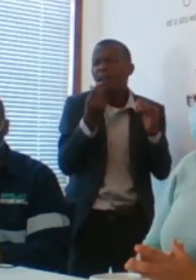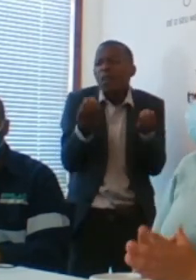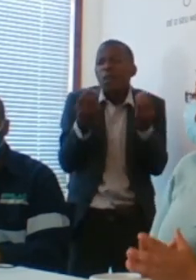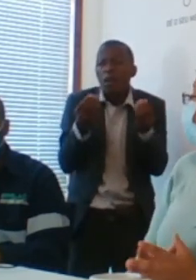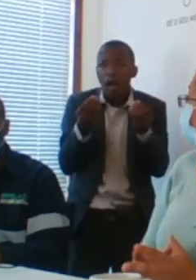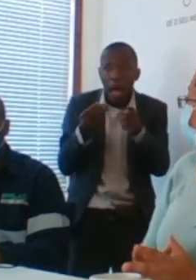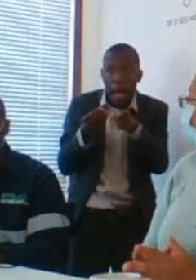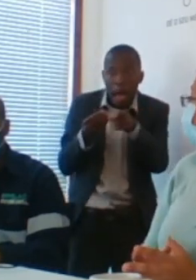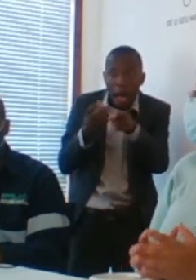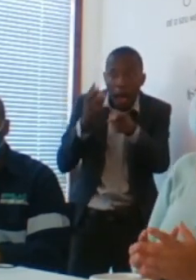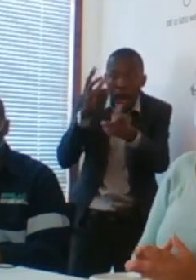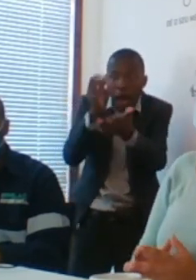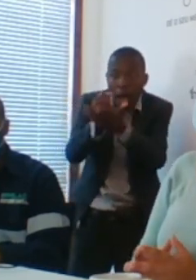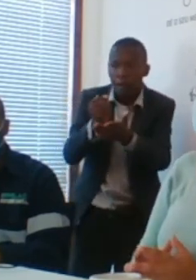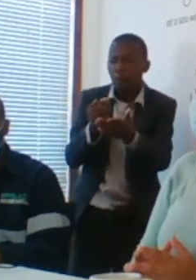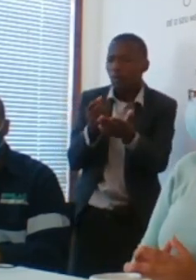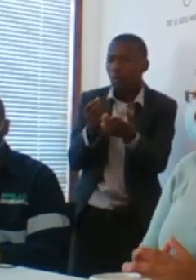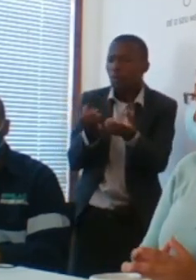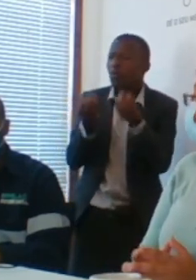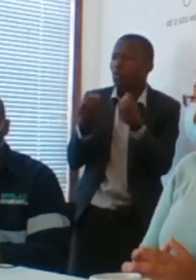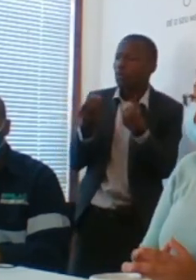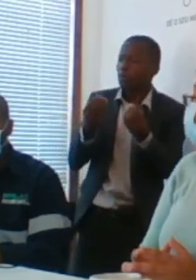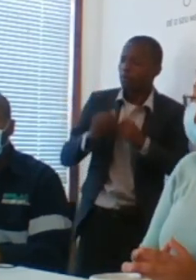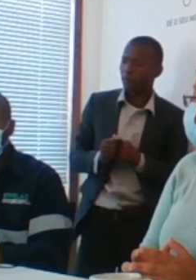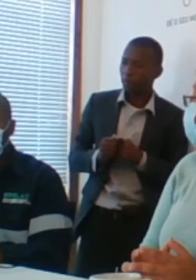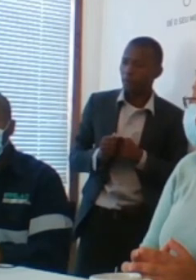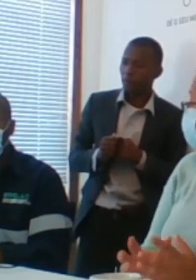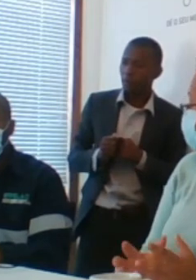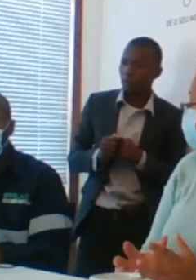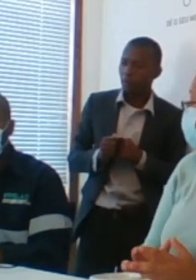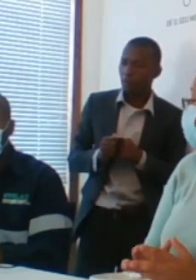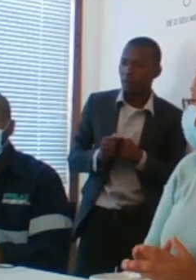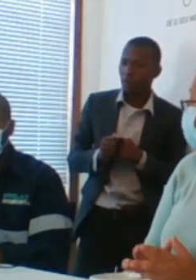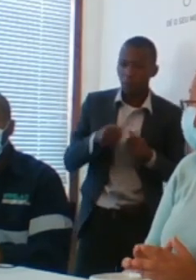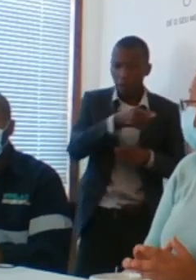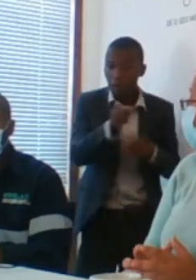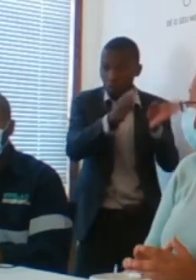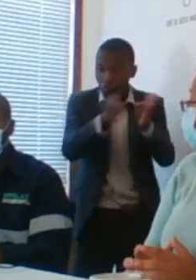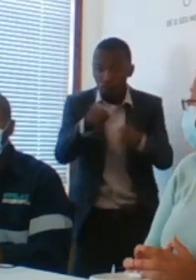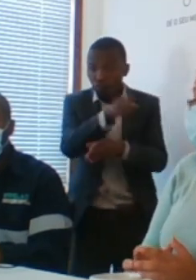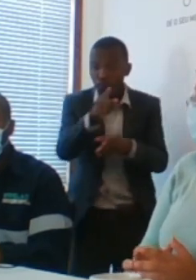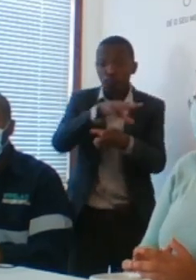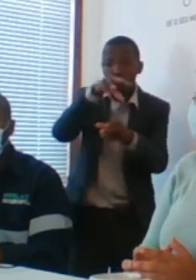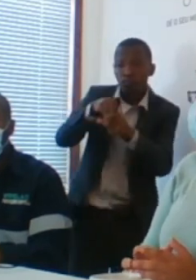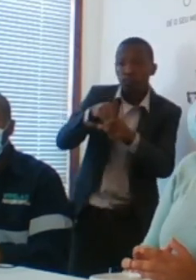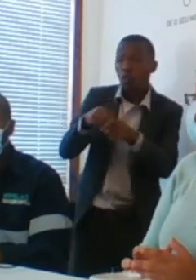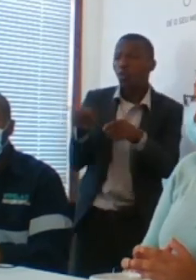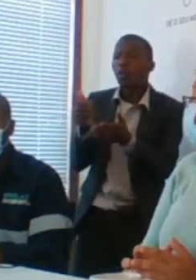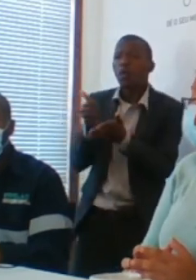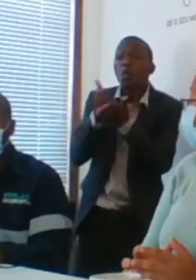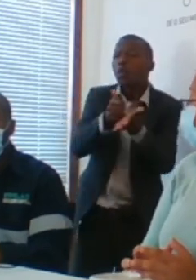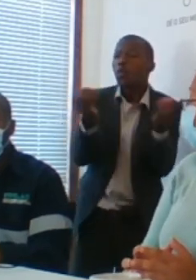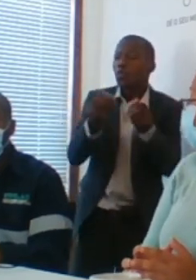get, how is this course, and how are they getting into in terms of performance